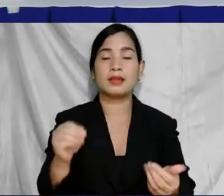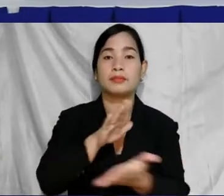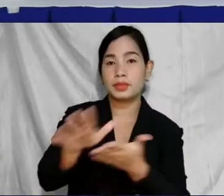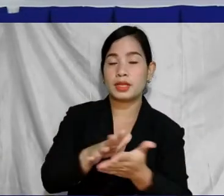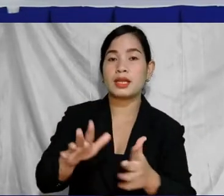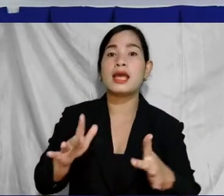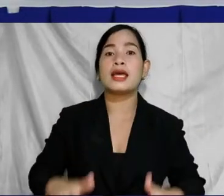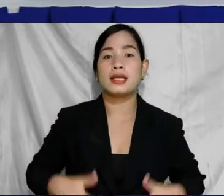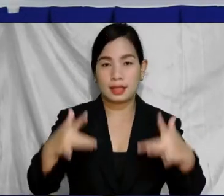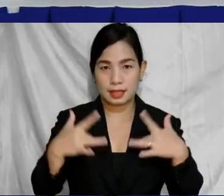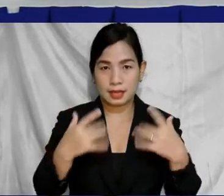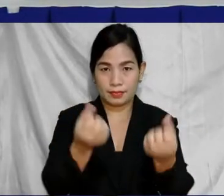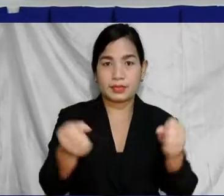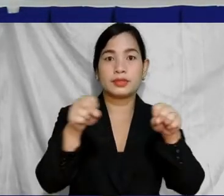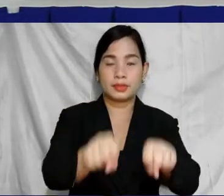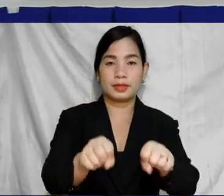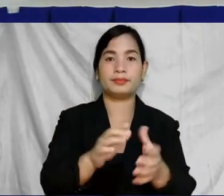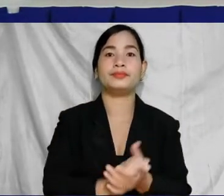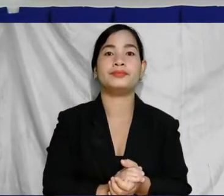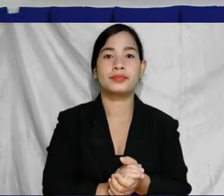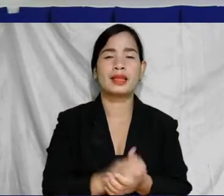mixture in real-life situation.